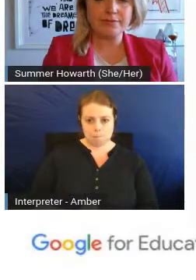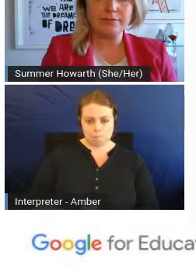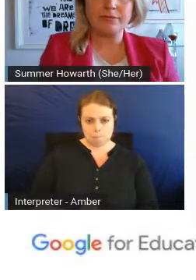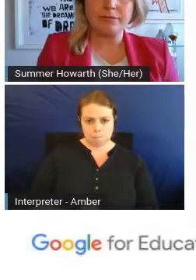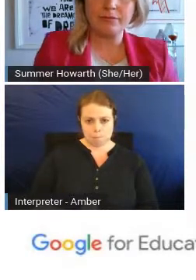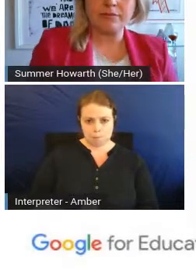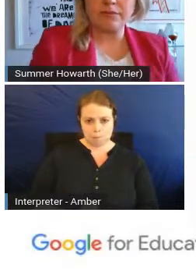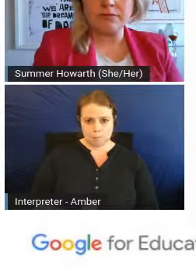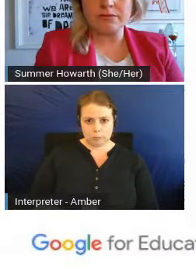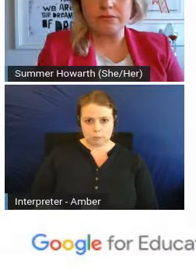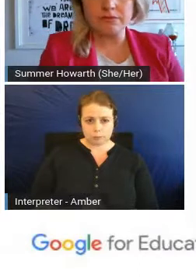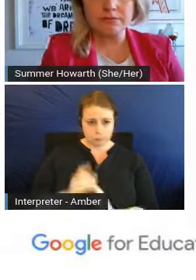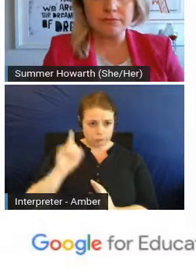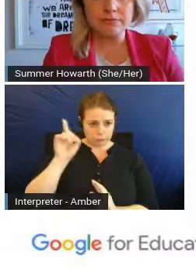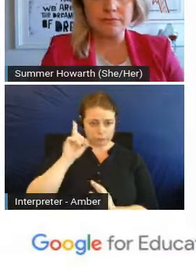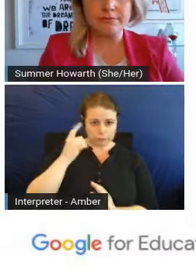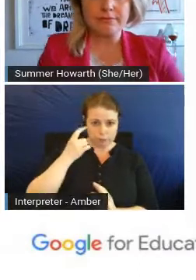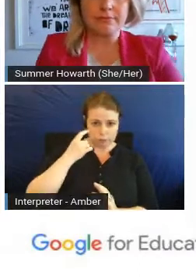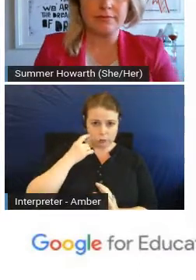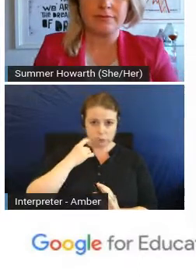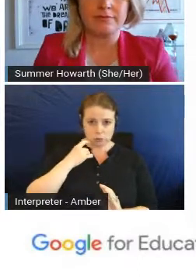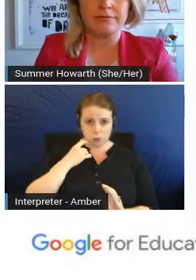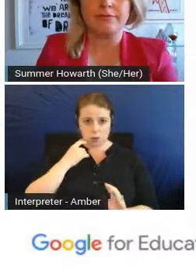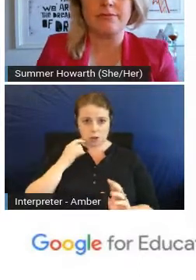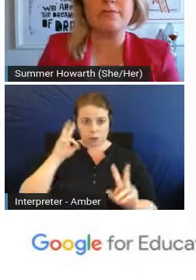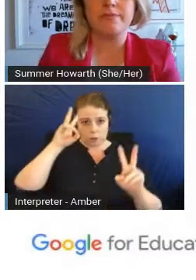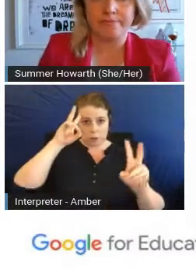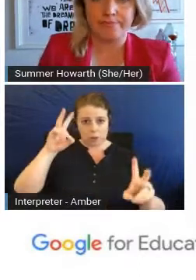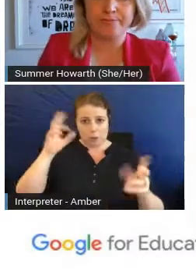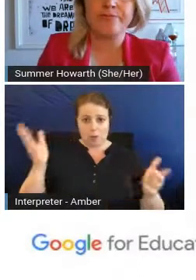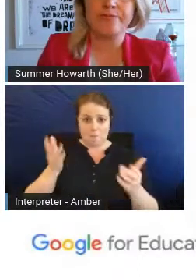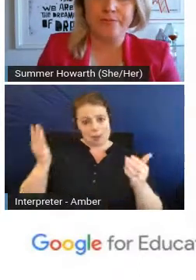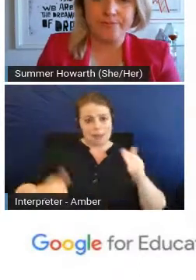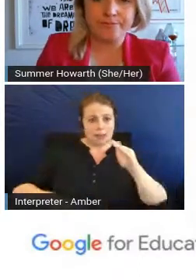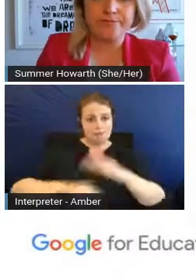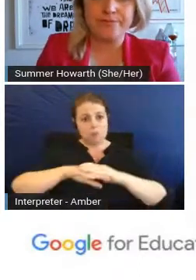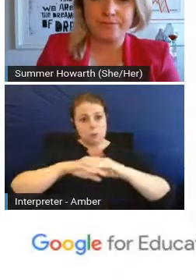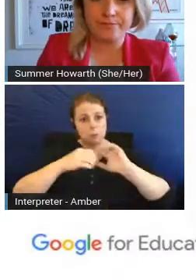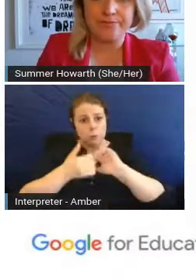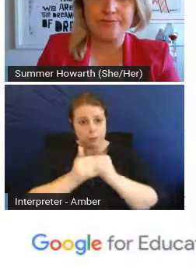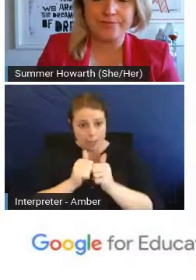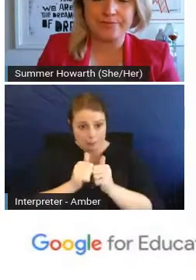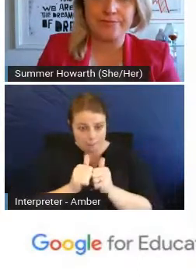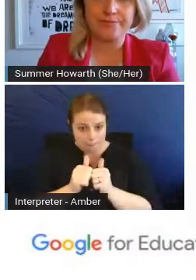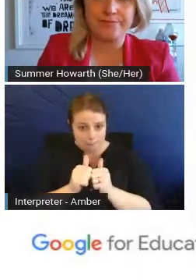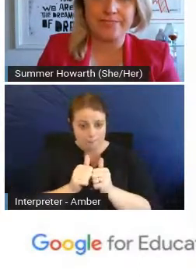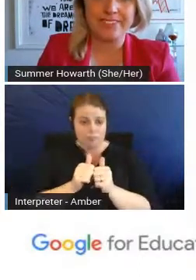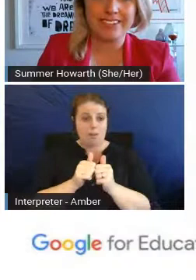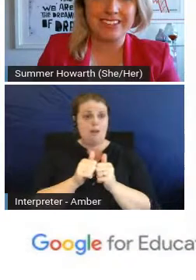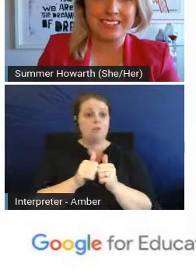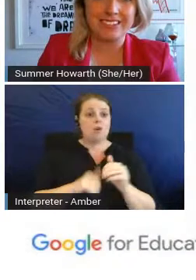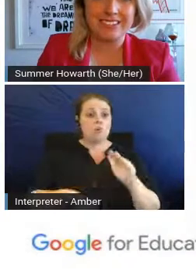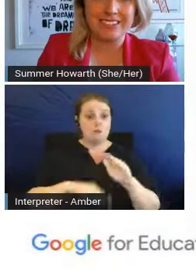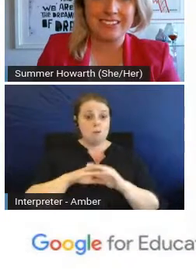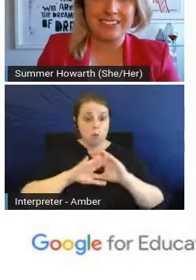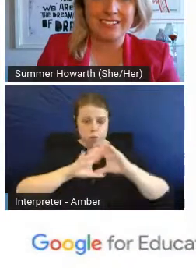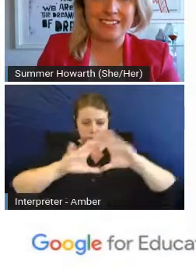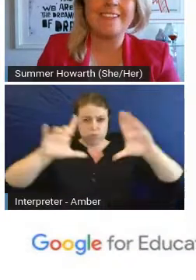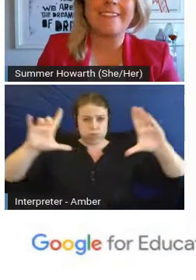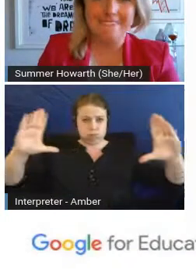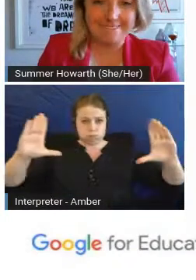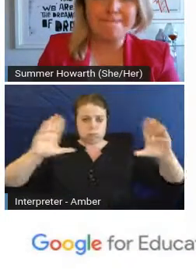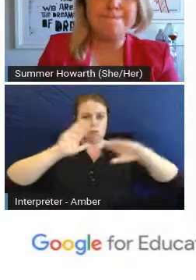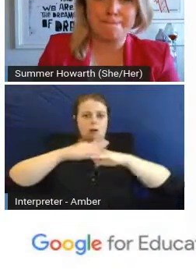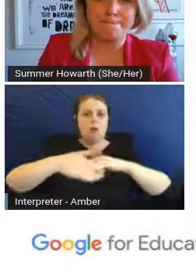we're trying to do today is play the whole game. And by that, I mean, we're looking at the whole game of learning design. What are all of the things